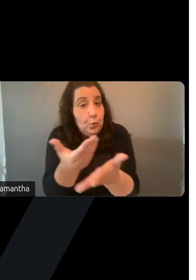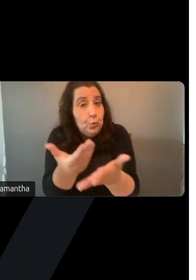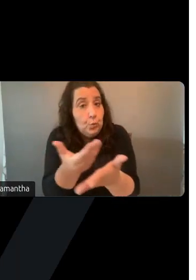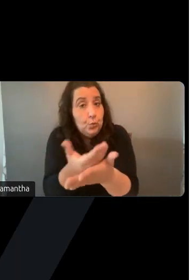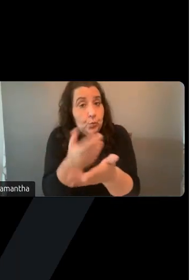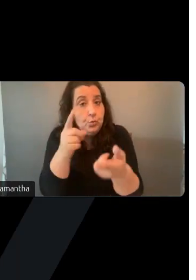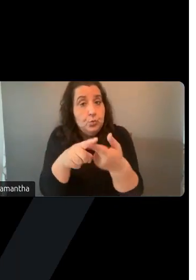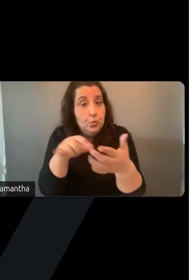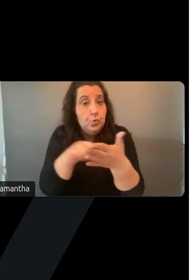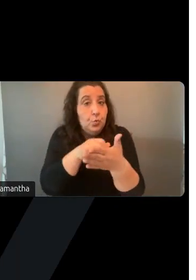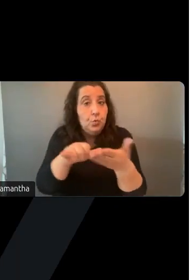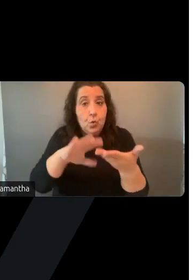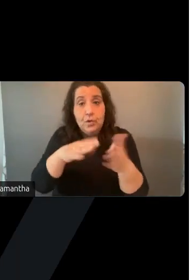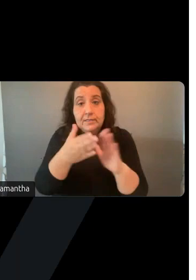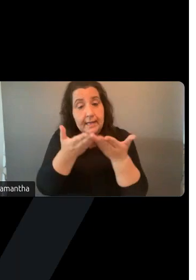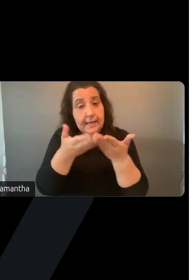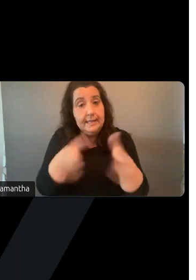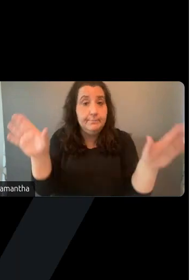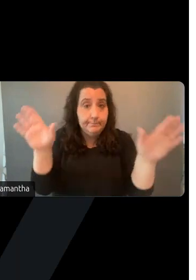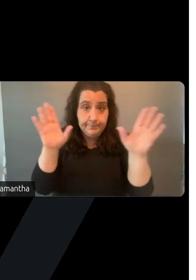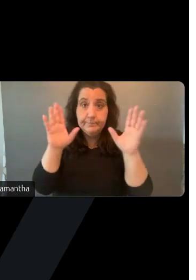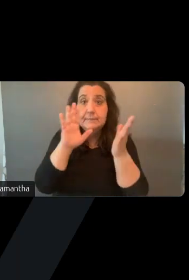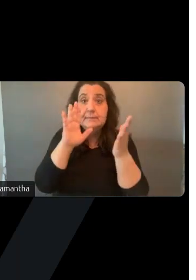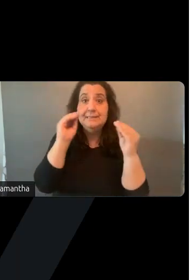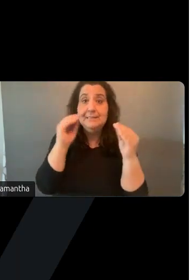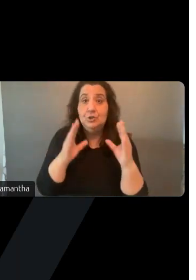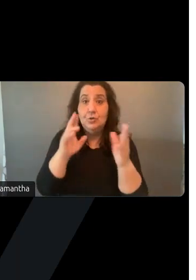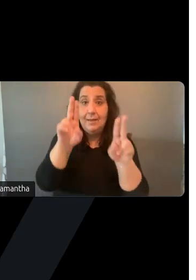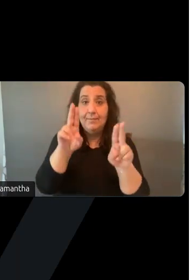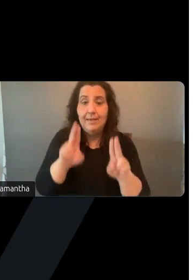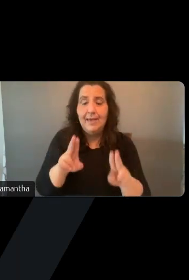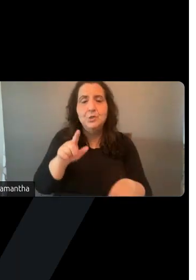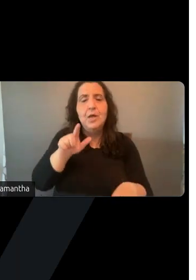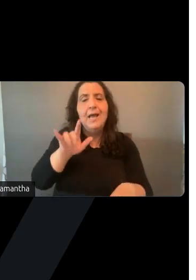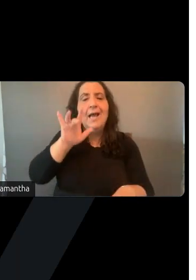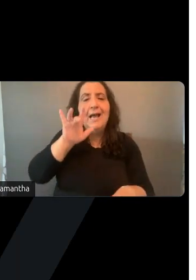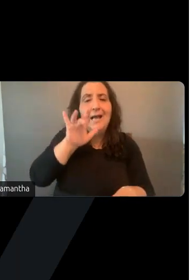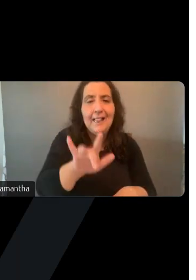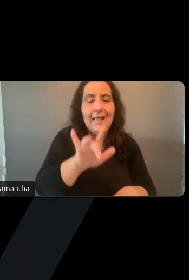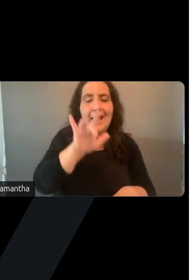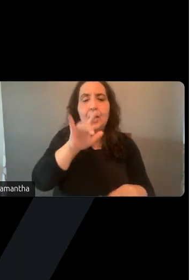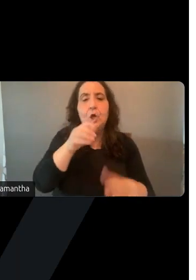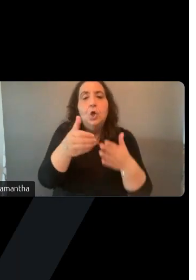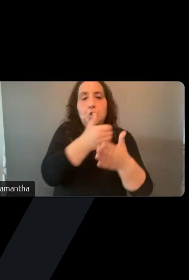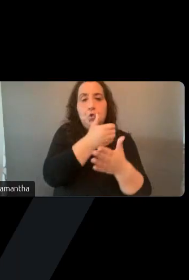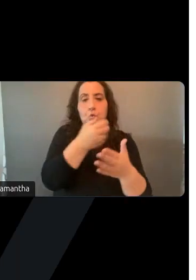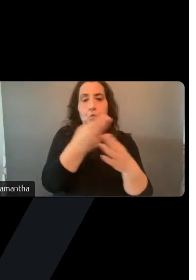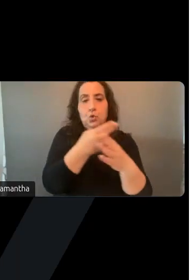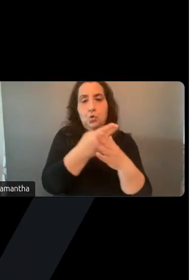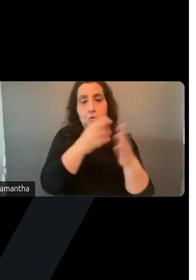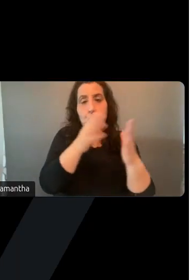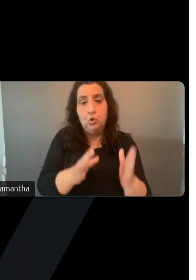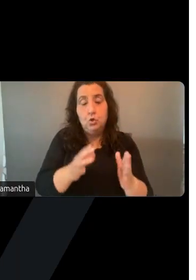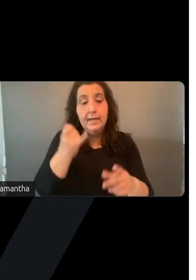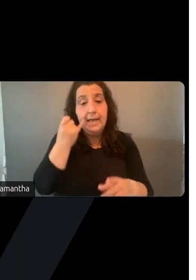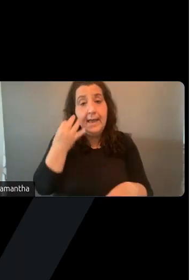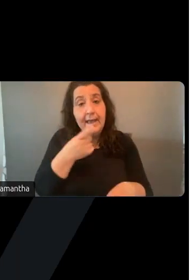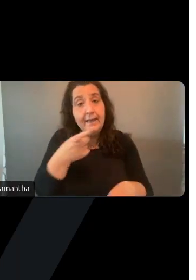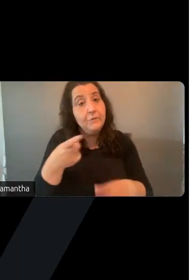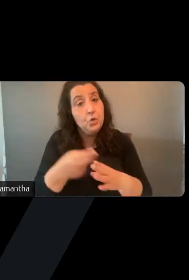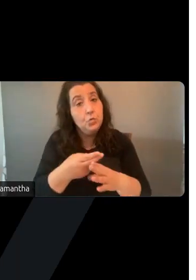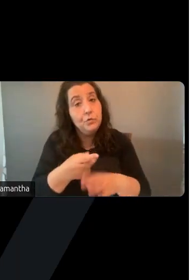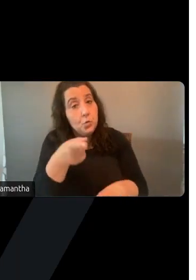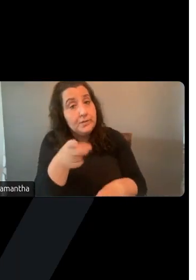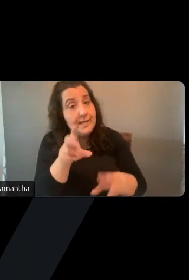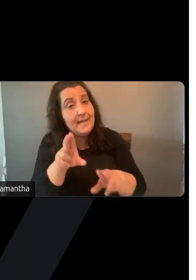City teacher application, you will need to select New User. If you used the teacher application in a